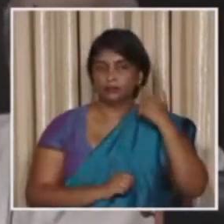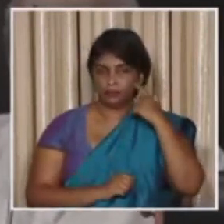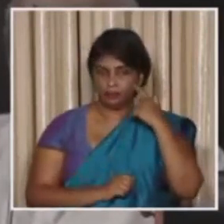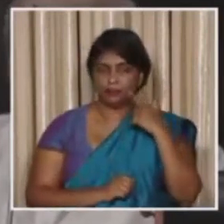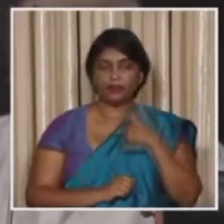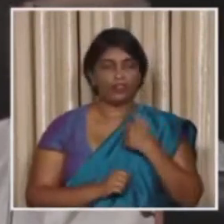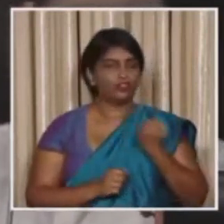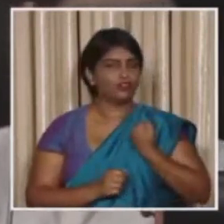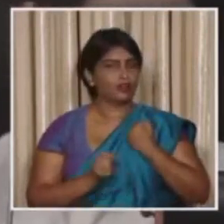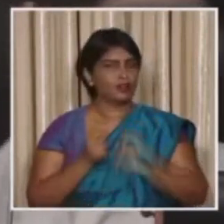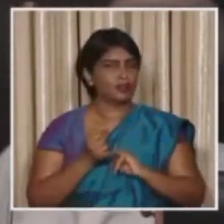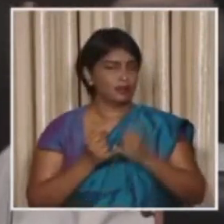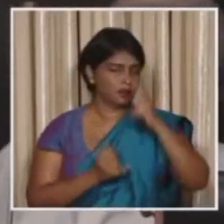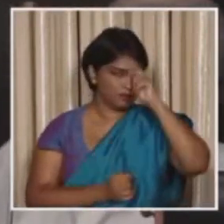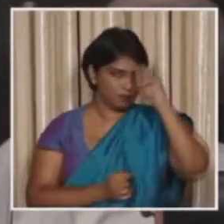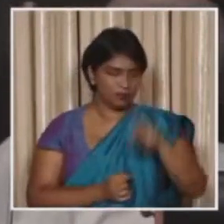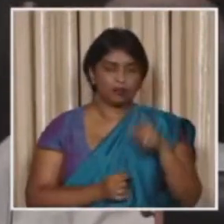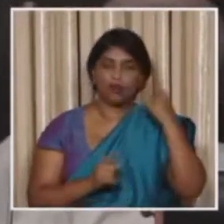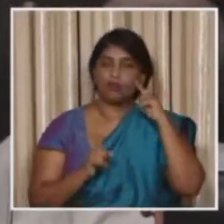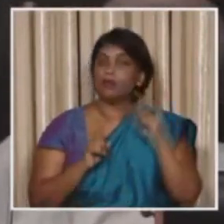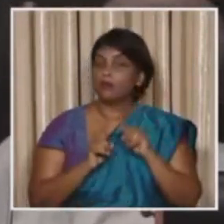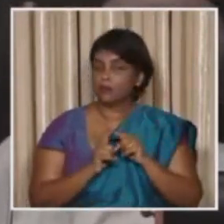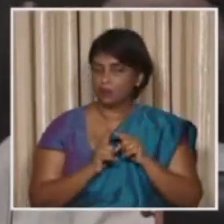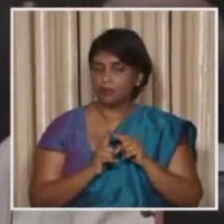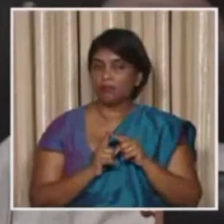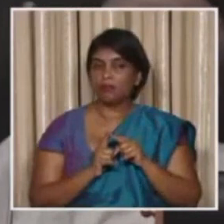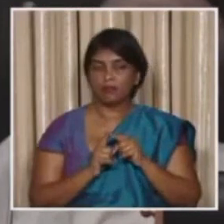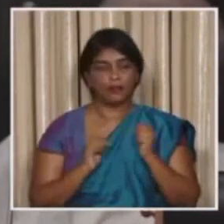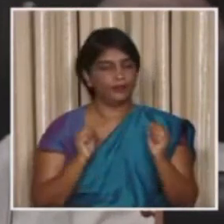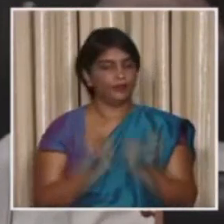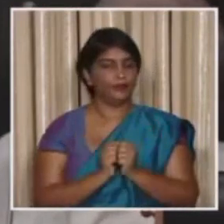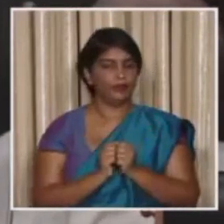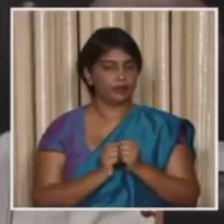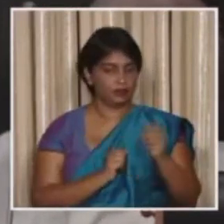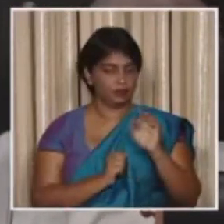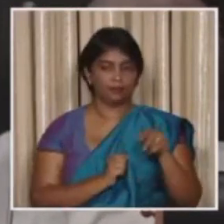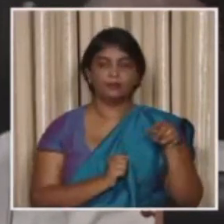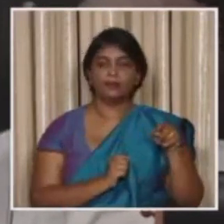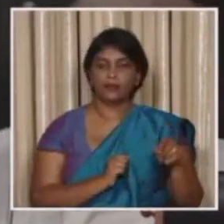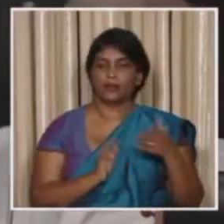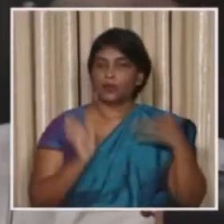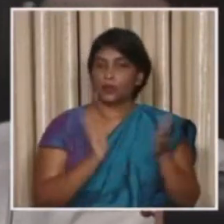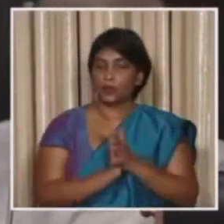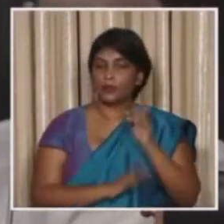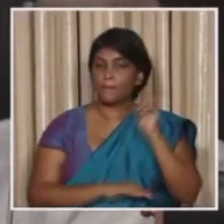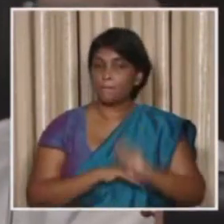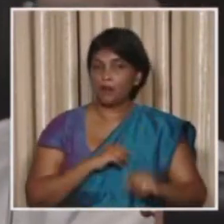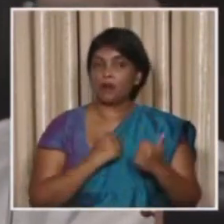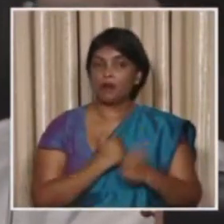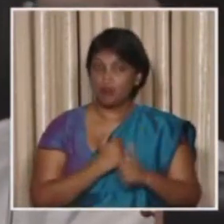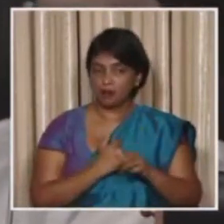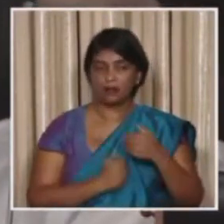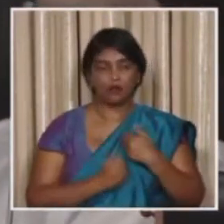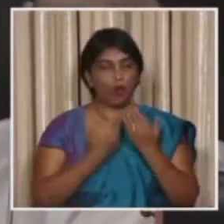to look at these plans and to make a combined plan. It is also essential to upgrade air and sea connectivity in the north.